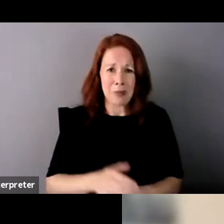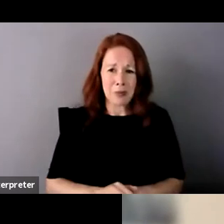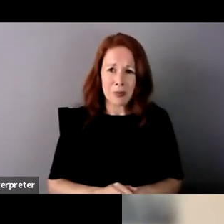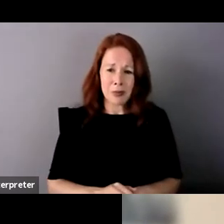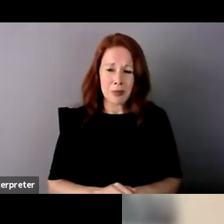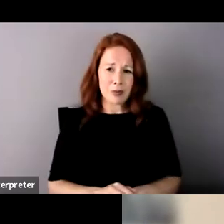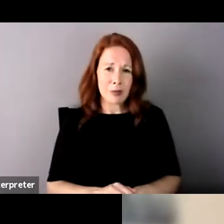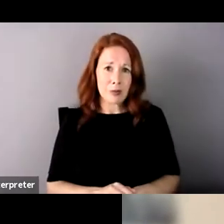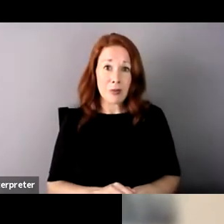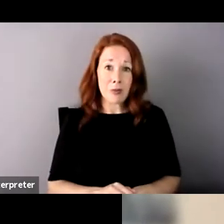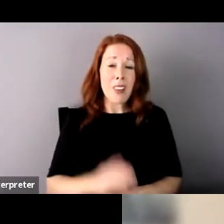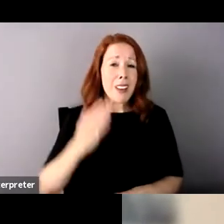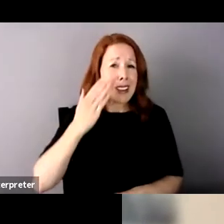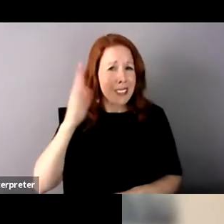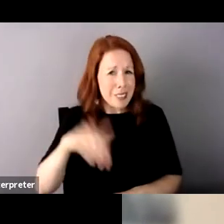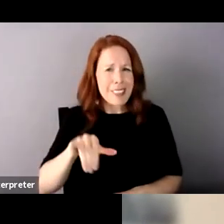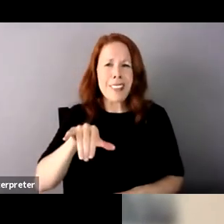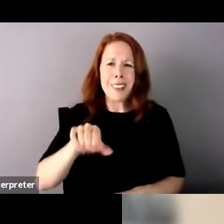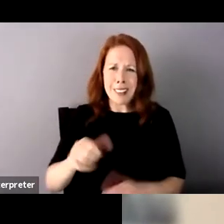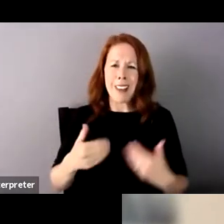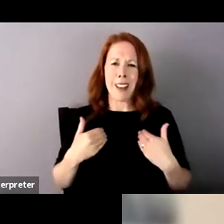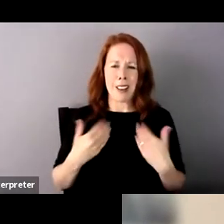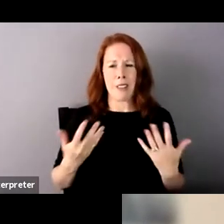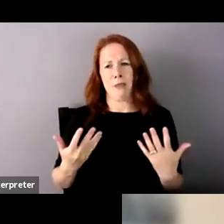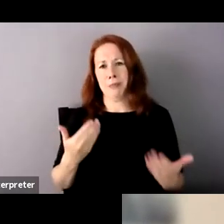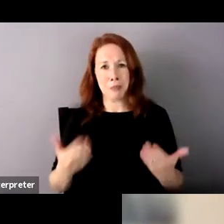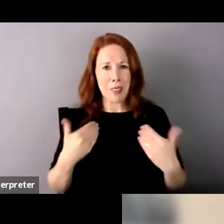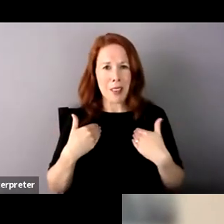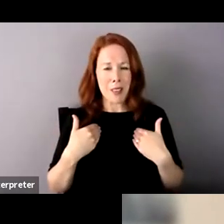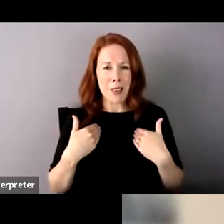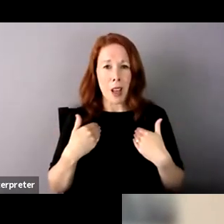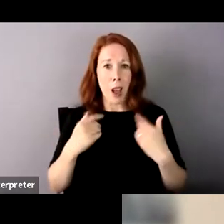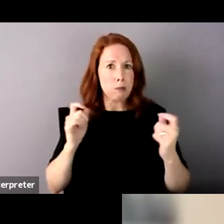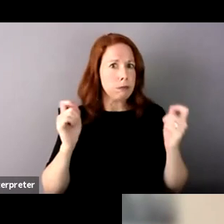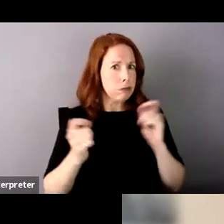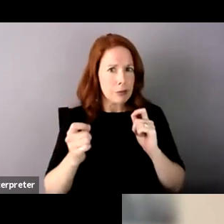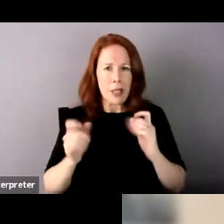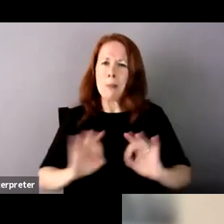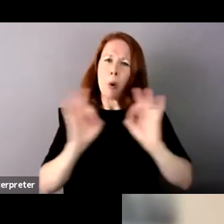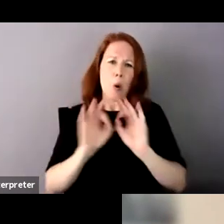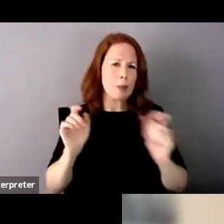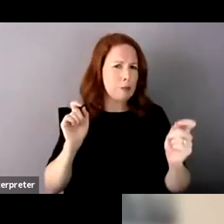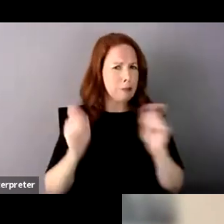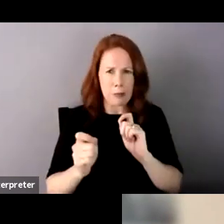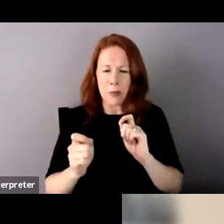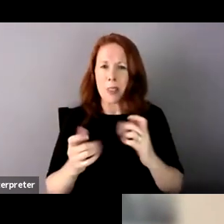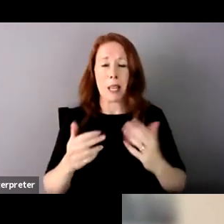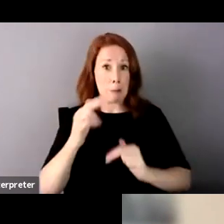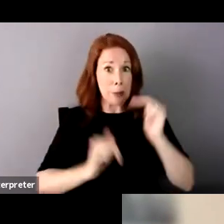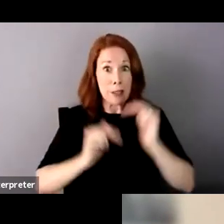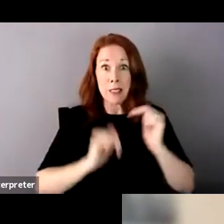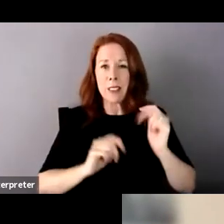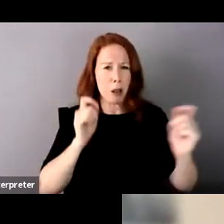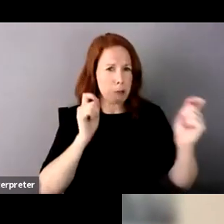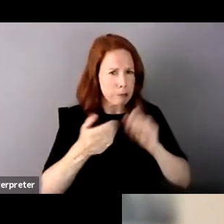that yes, sometimes there are these kind of mass changes that we need to make to buildings to make them